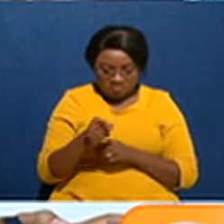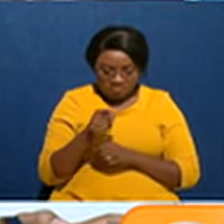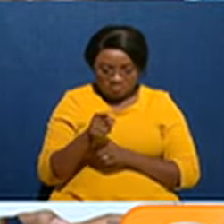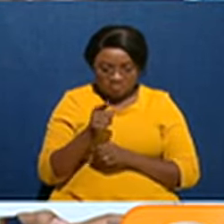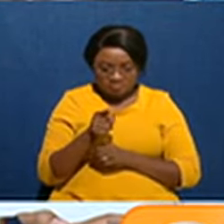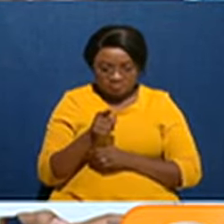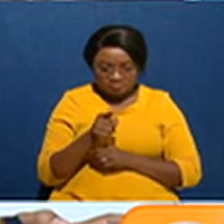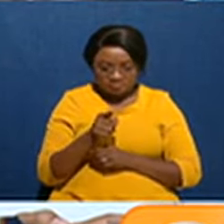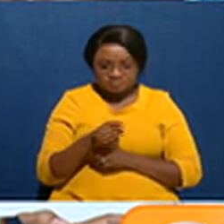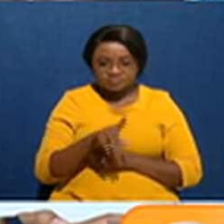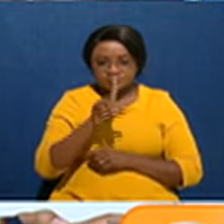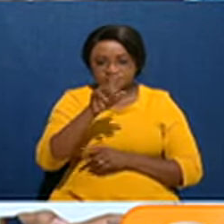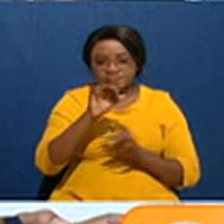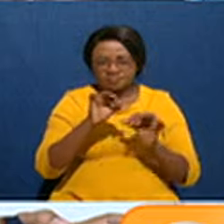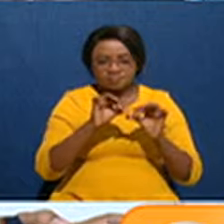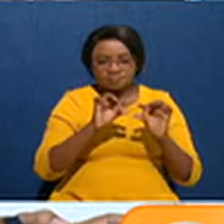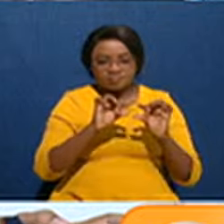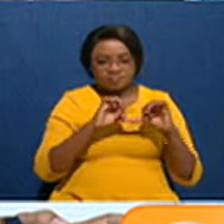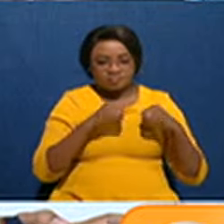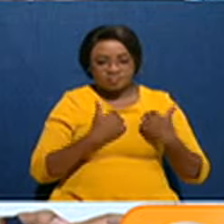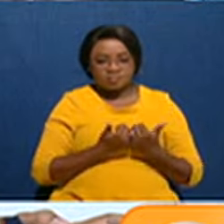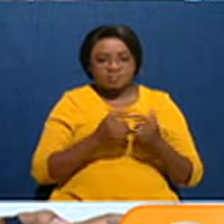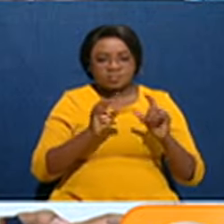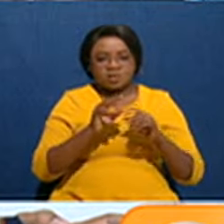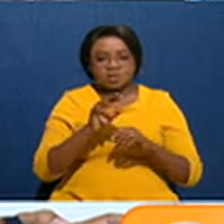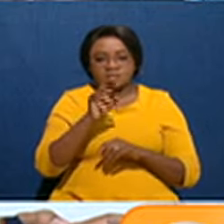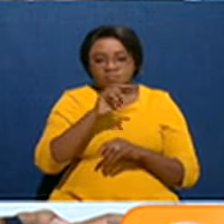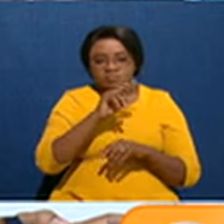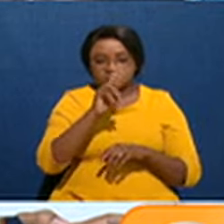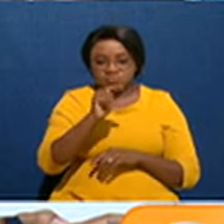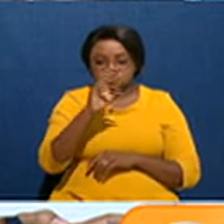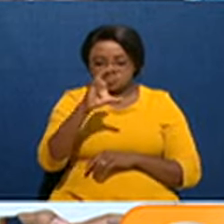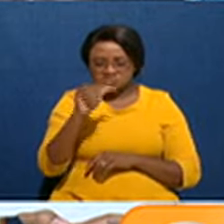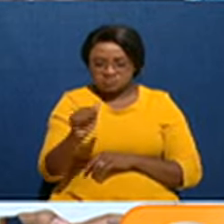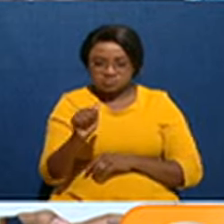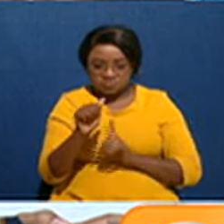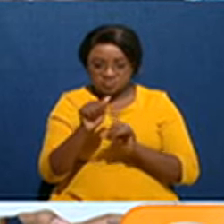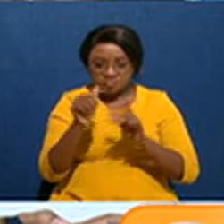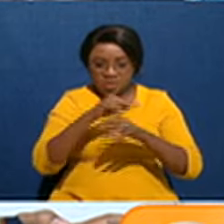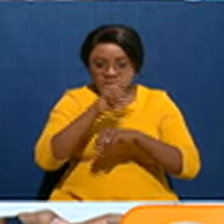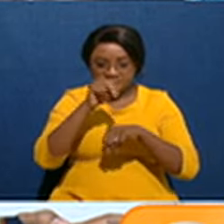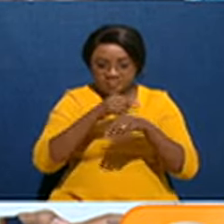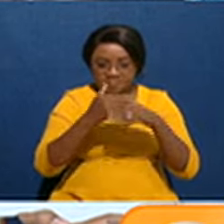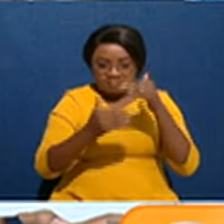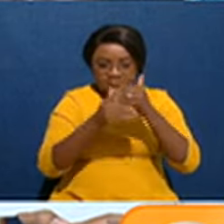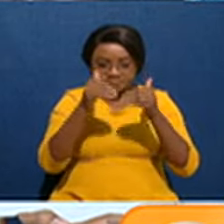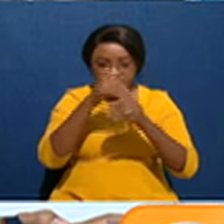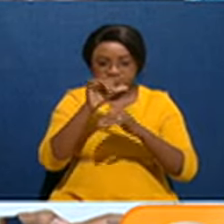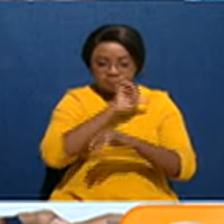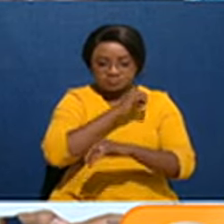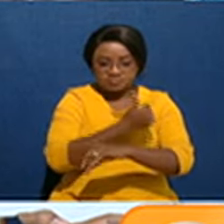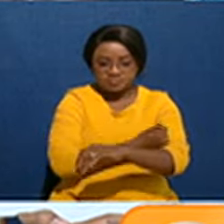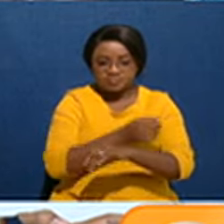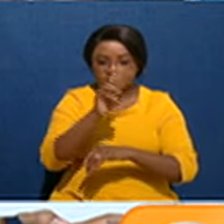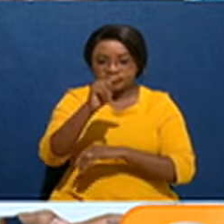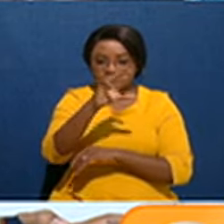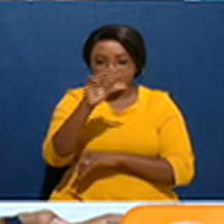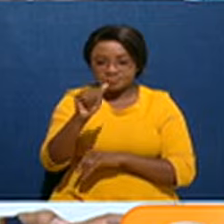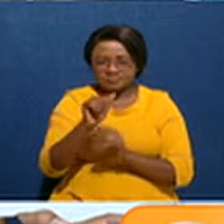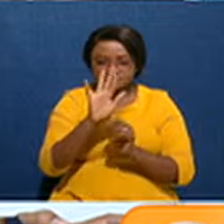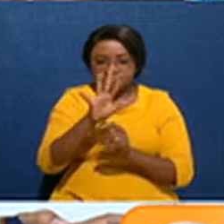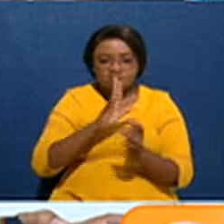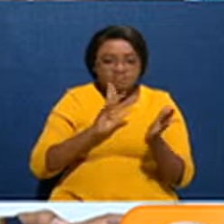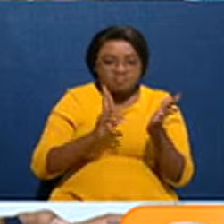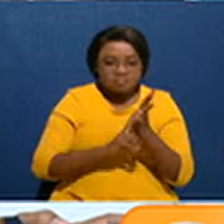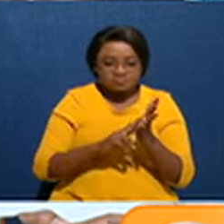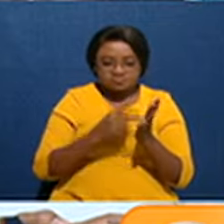regard, then, one of the agencies is the National Construction Authority, NCA. And in one of its audit reports, highlighted more than